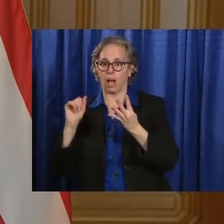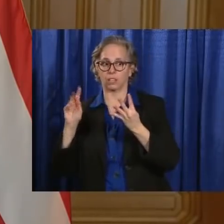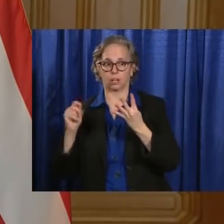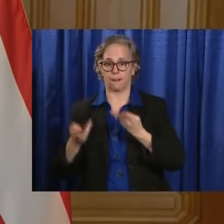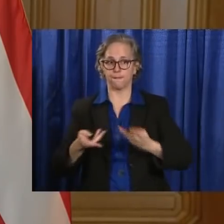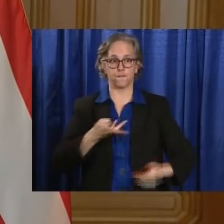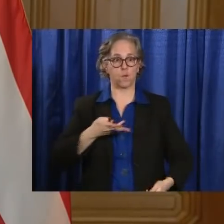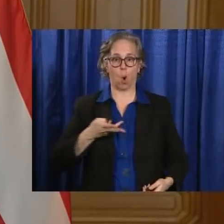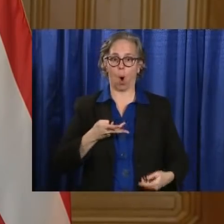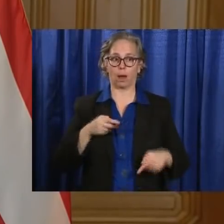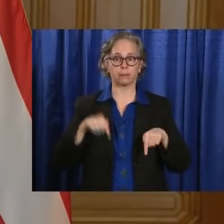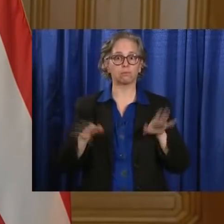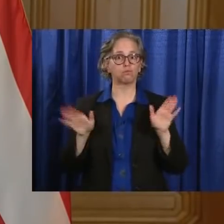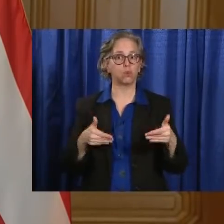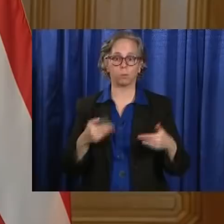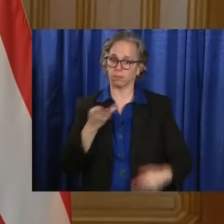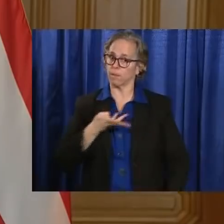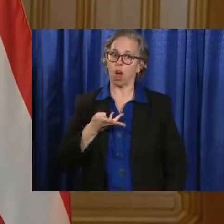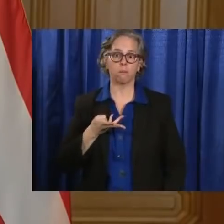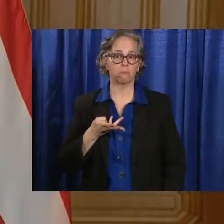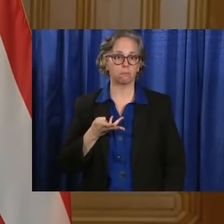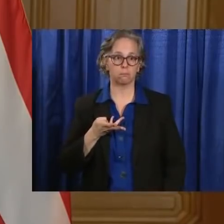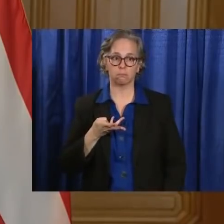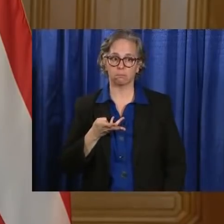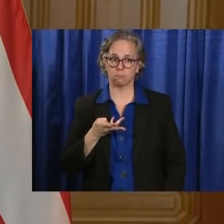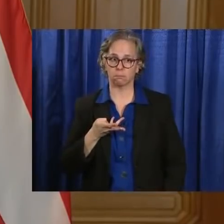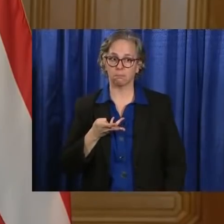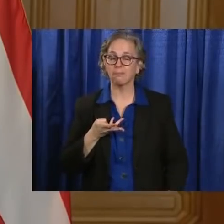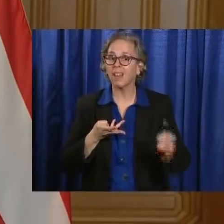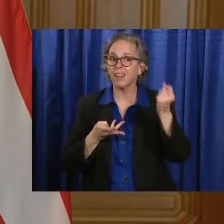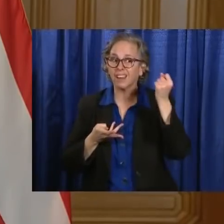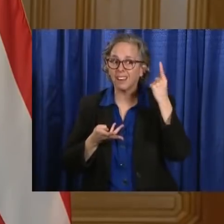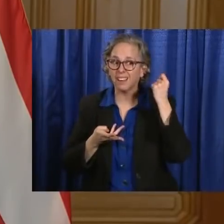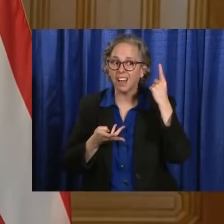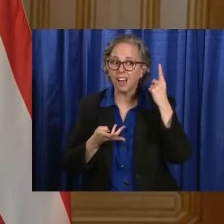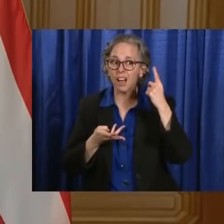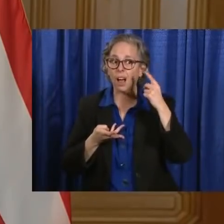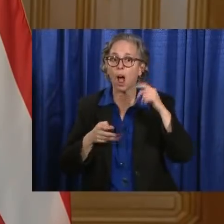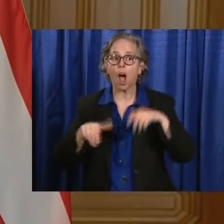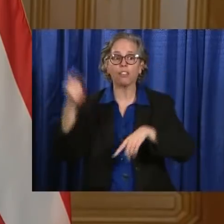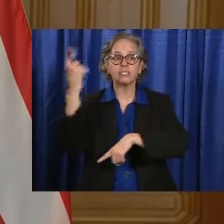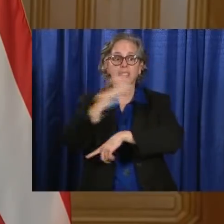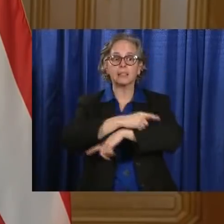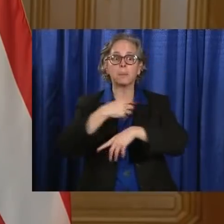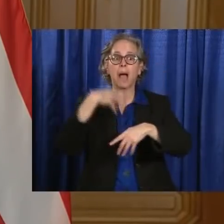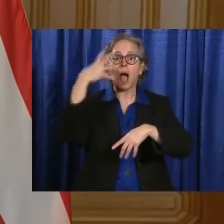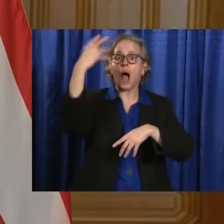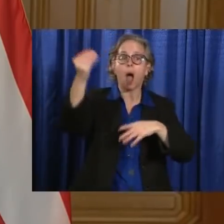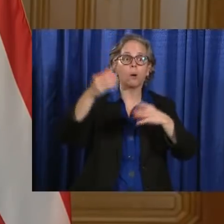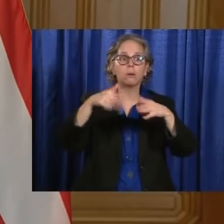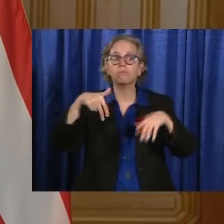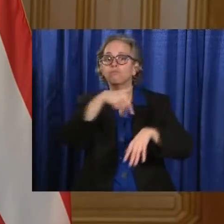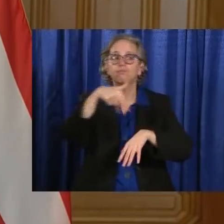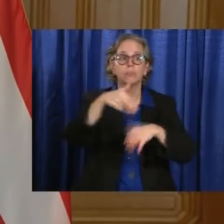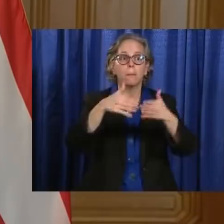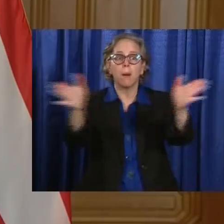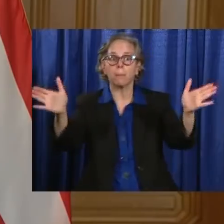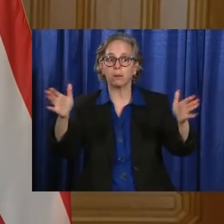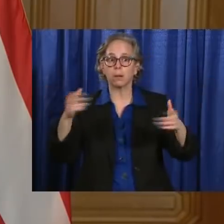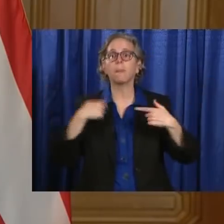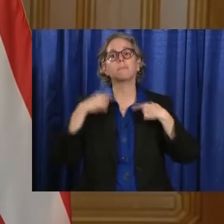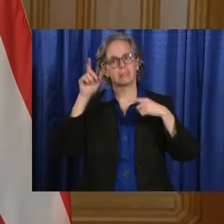But for those days that I am in public, I intend to wear one of these